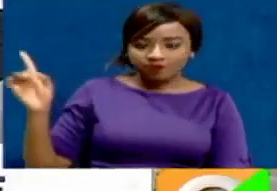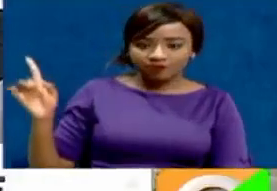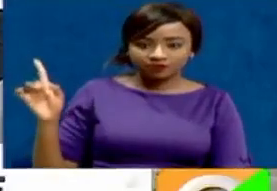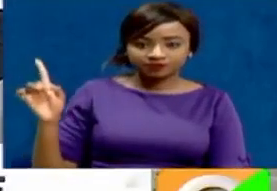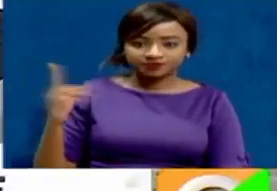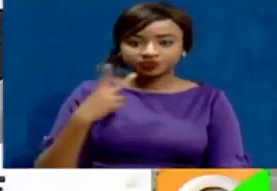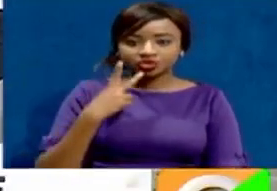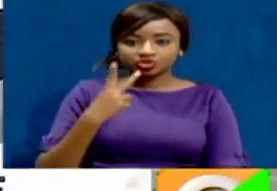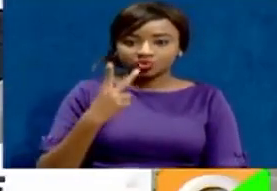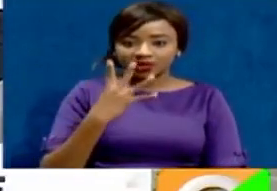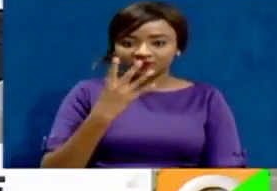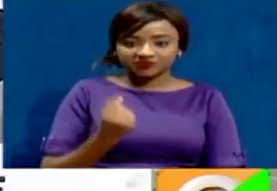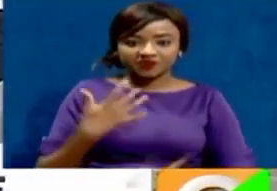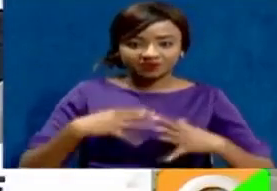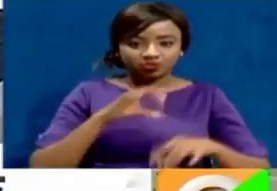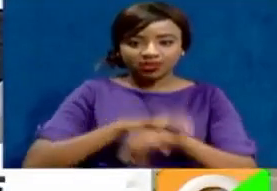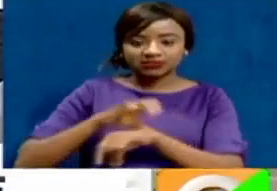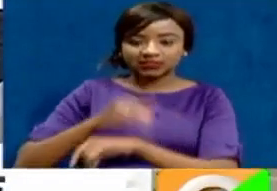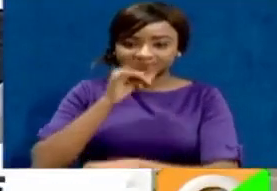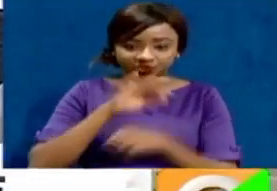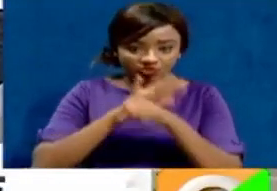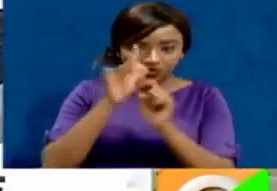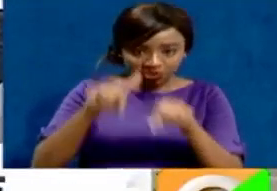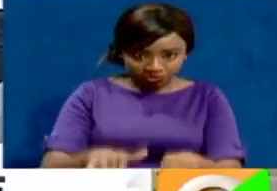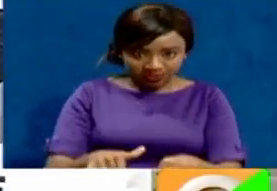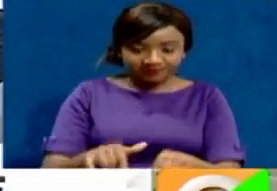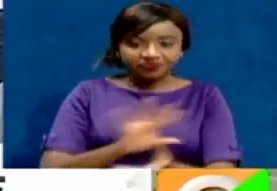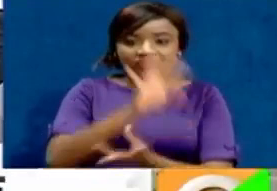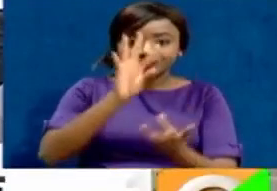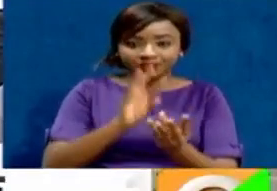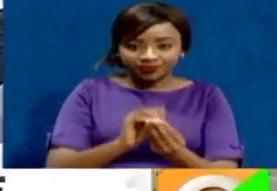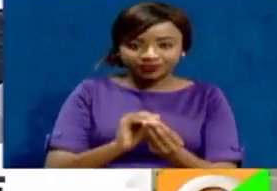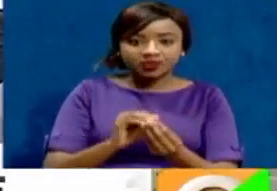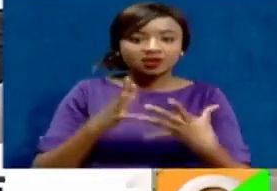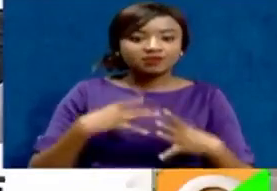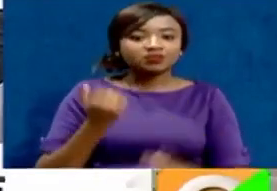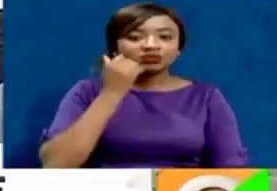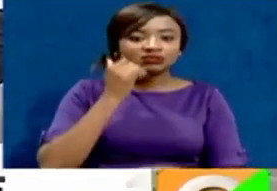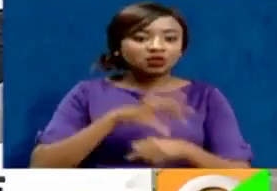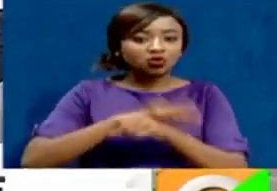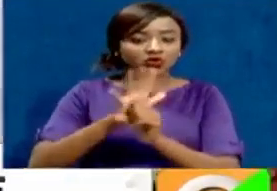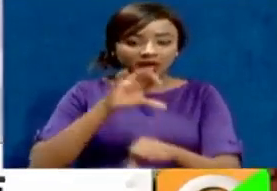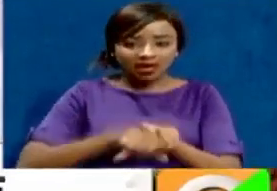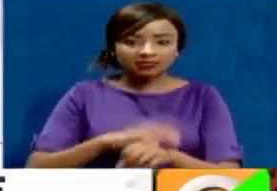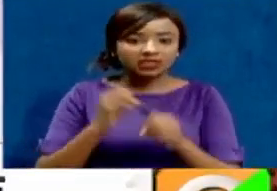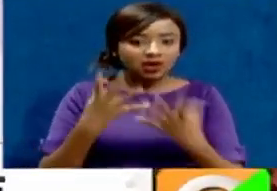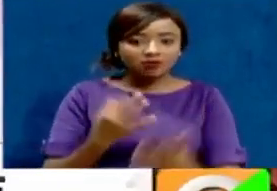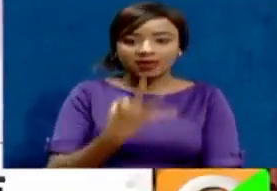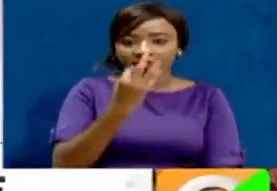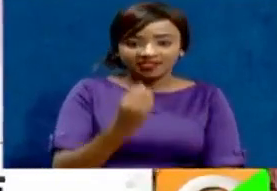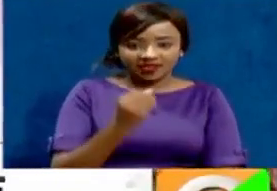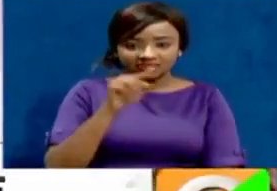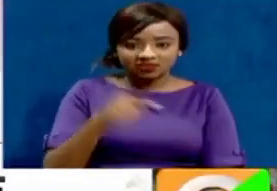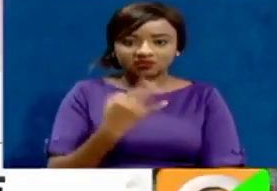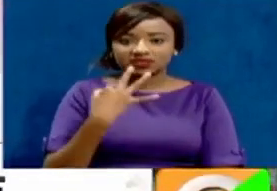a brief, 245 people were infected, tested positive today for the novel coronavirus in the last 24 hours. Now, the new infections are